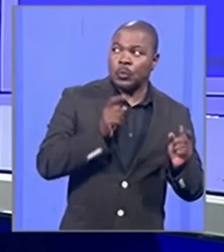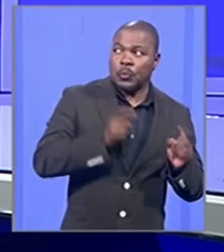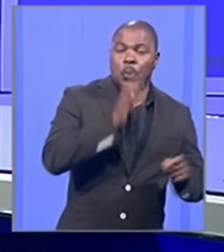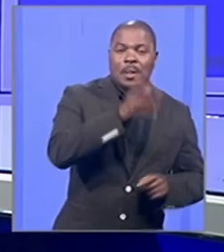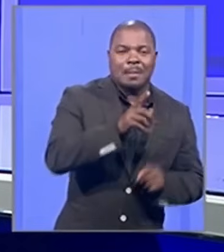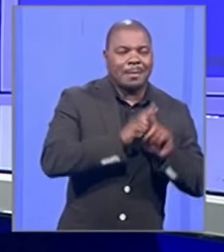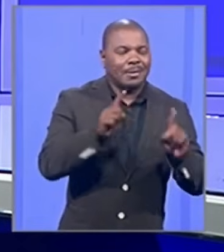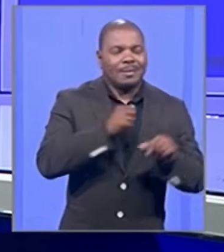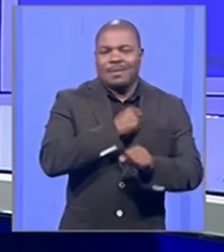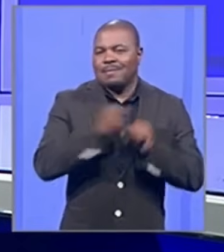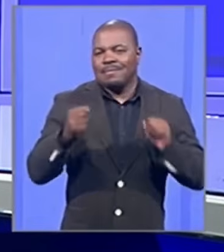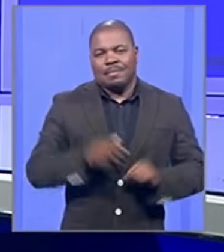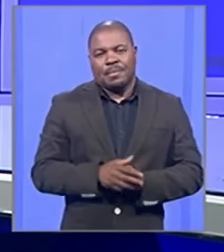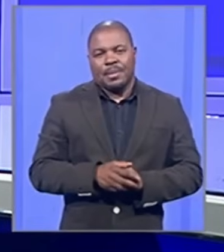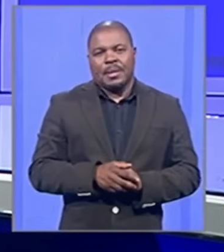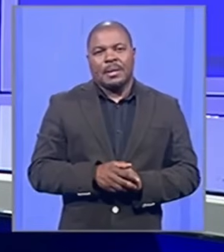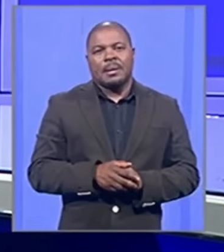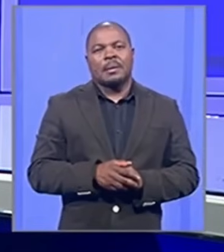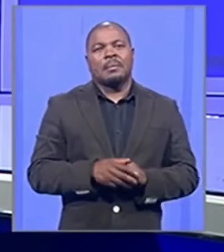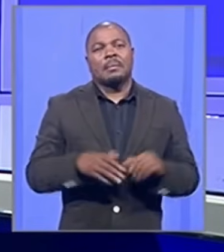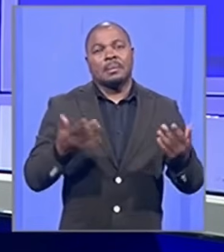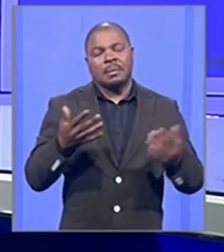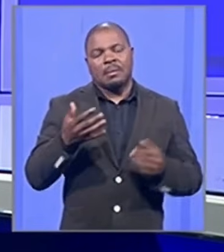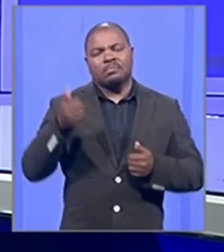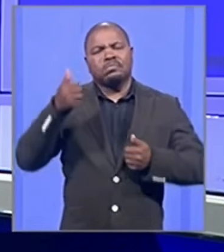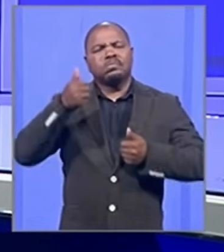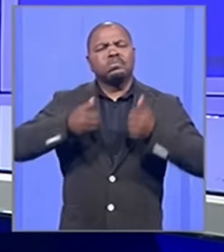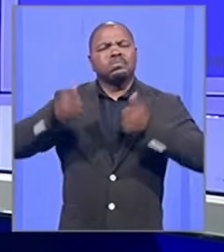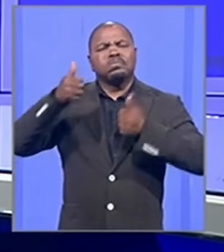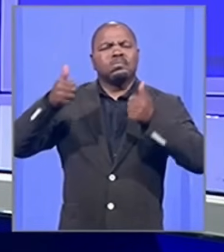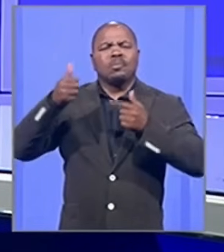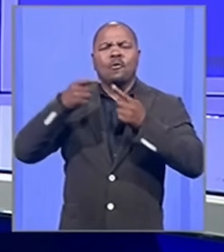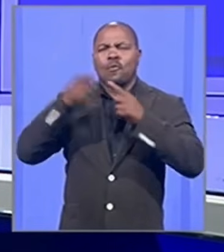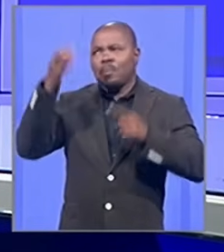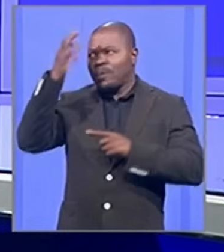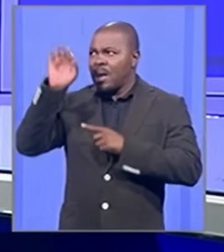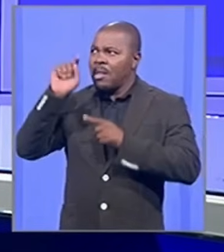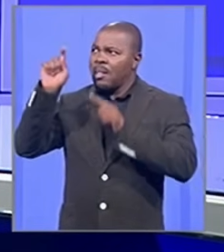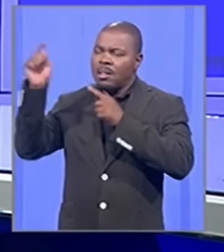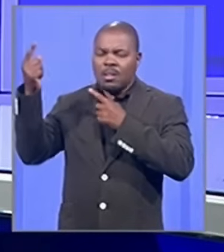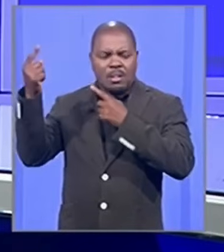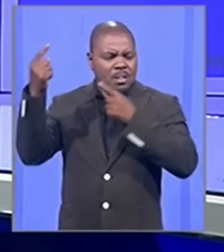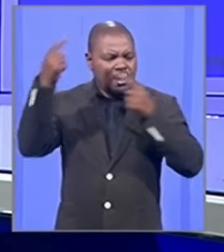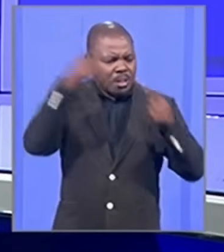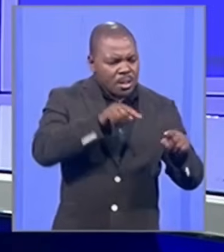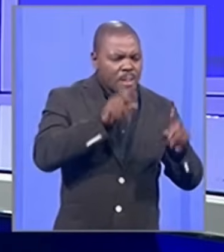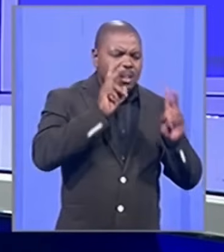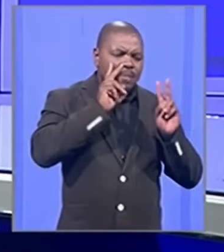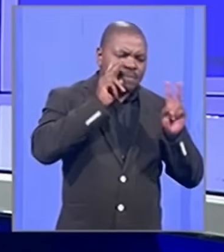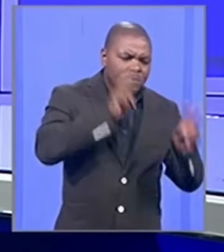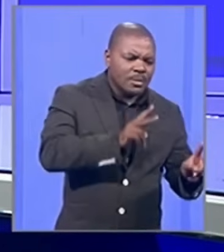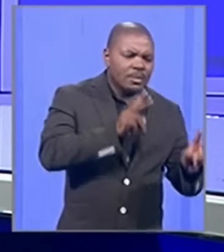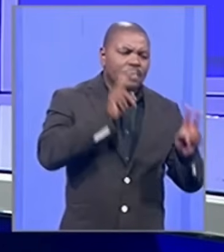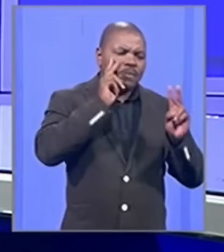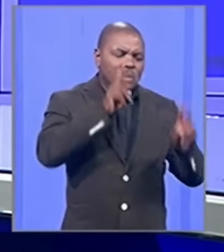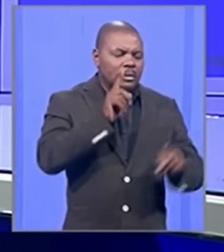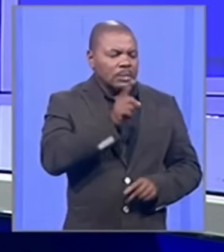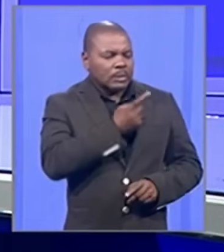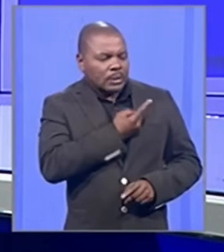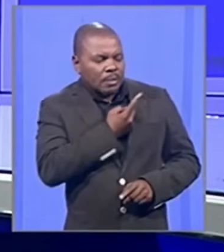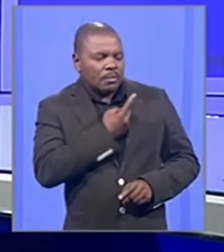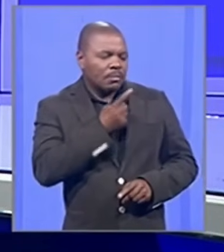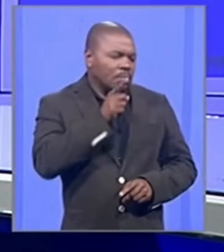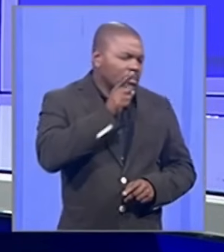itlhaganedisiwa. Se le mororo batlhankedi ba maemo a kwa godimo a puso ba ntse ba etela lefelo go itseela ka